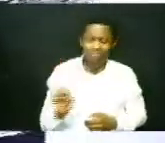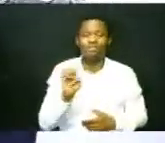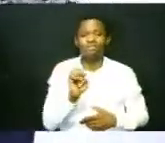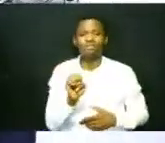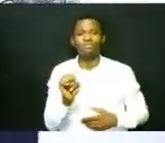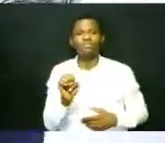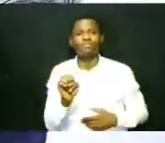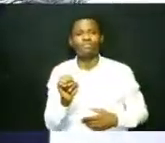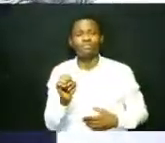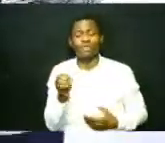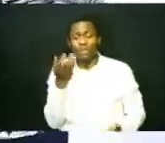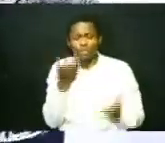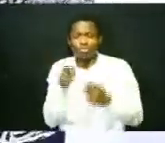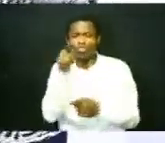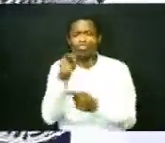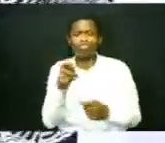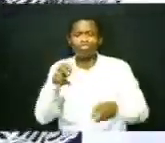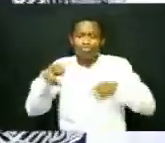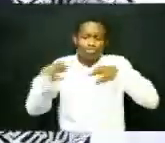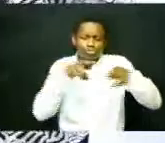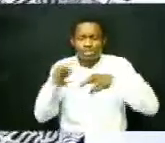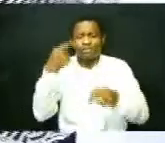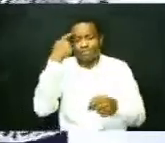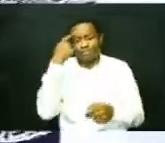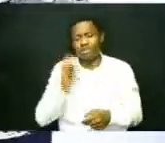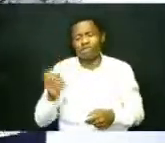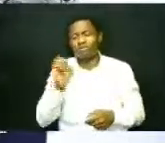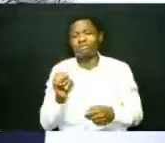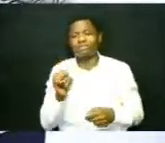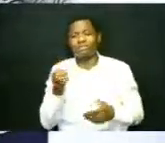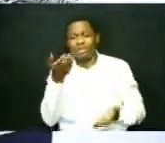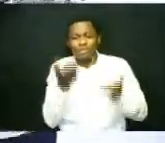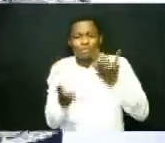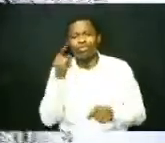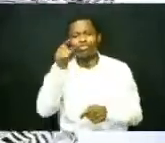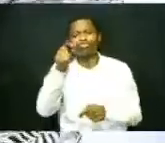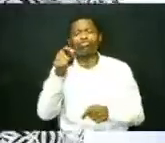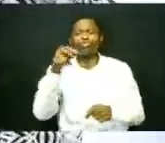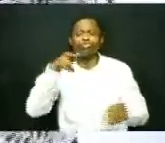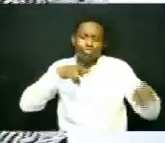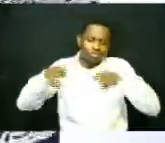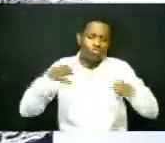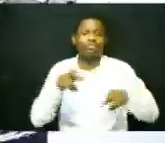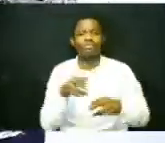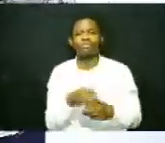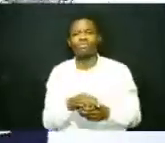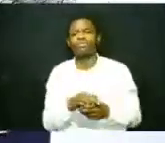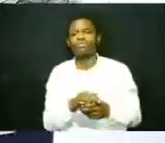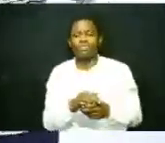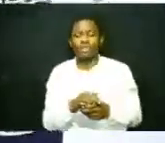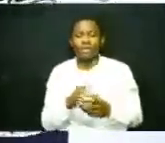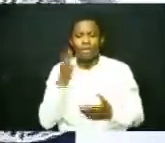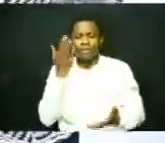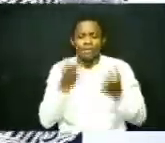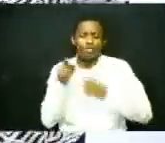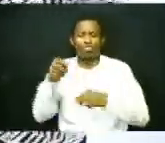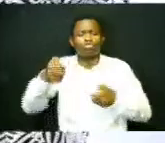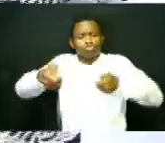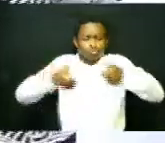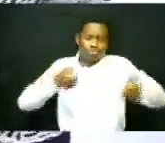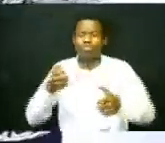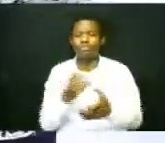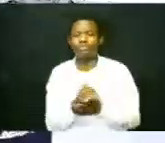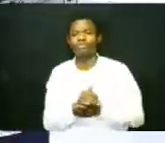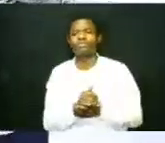Oh, may you reign. Amen. May you reign. Hey, may you reign.